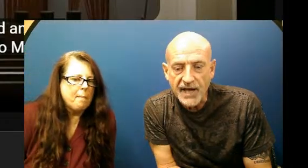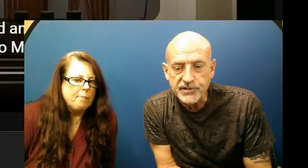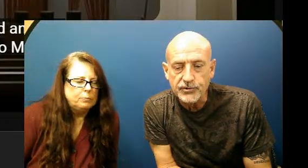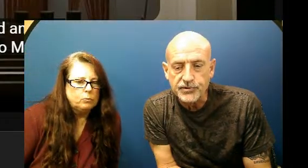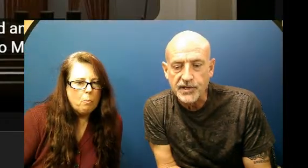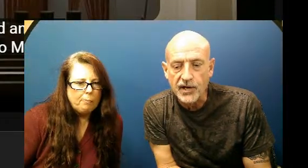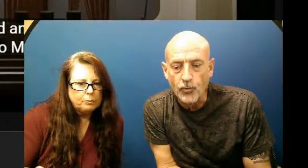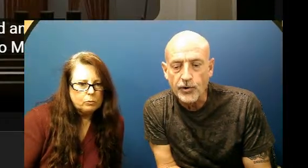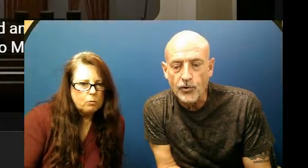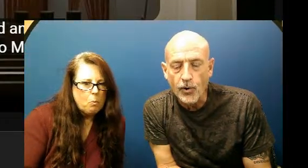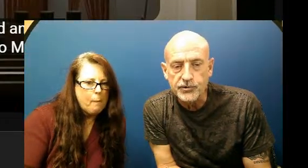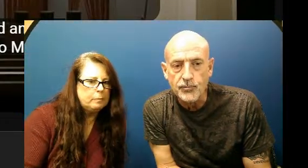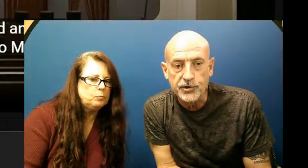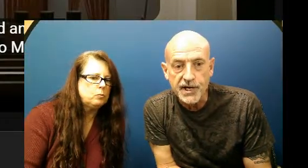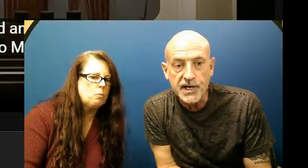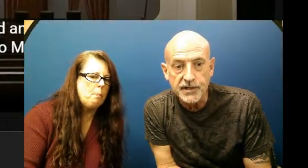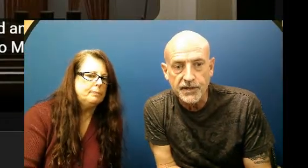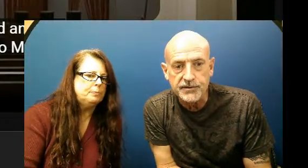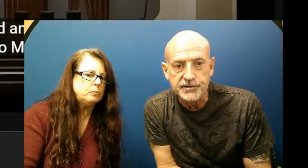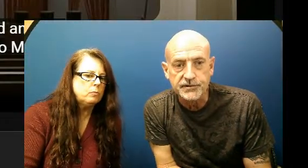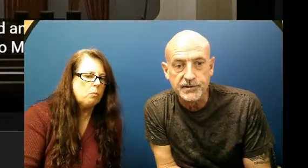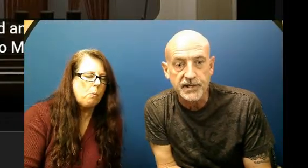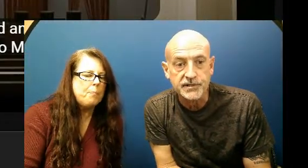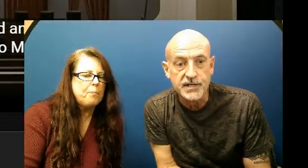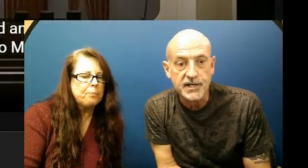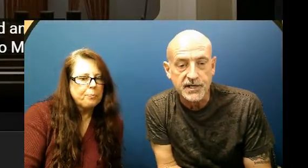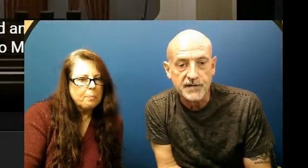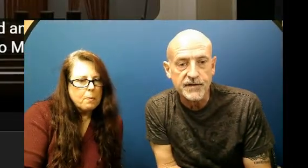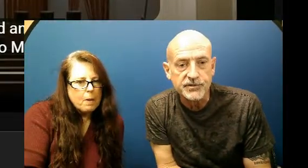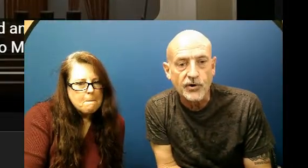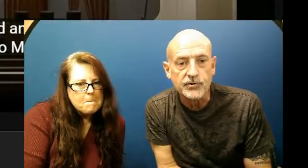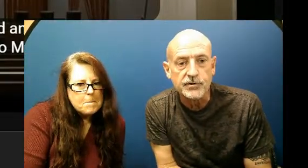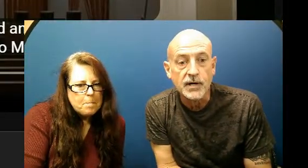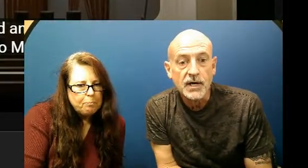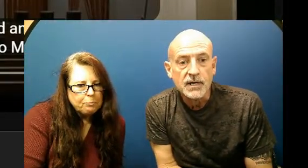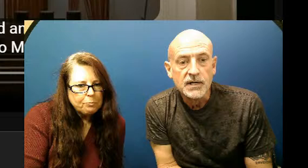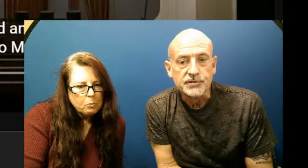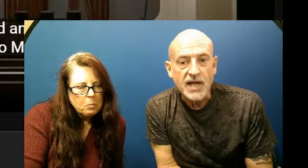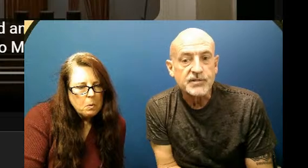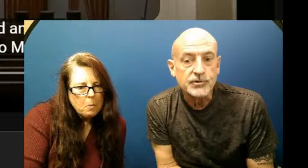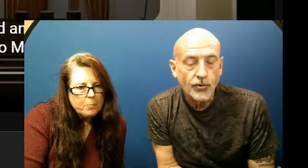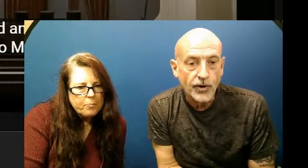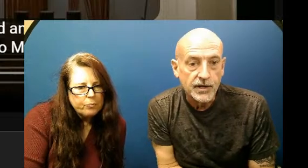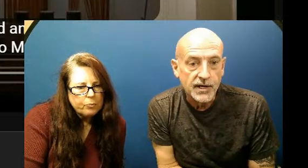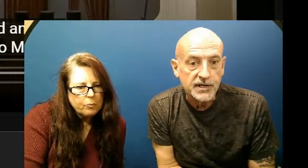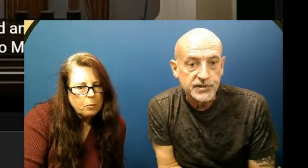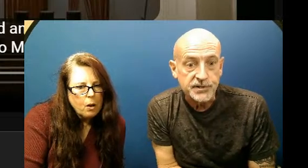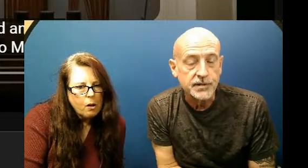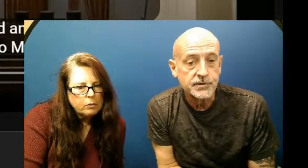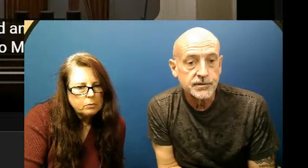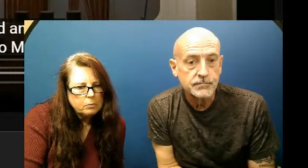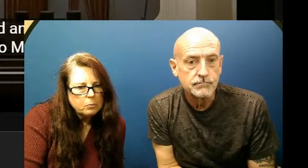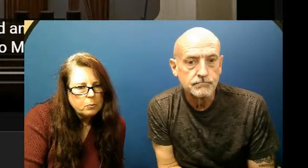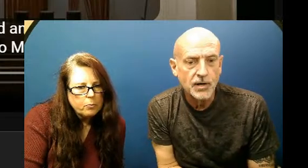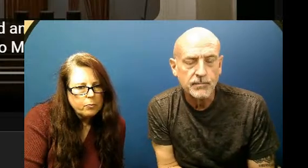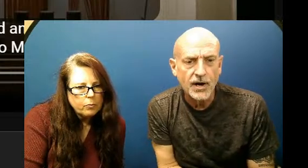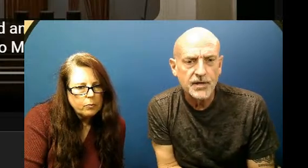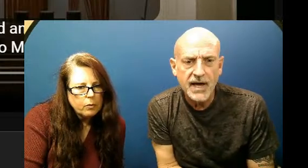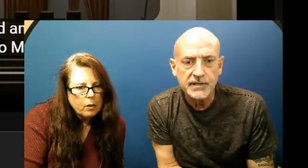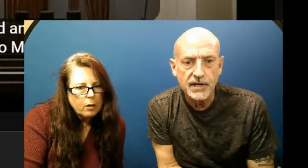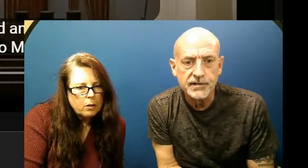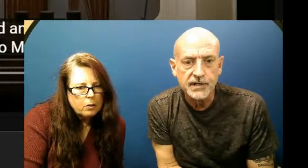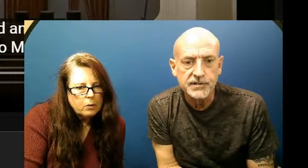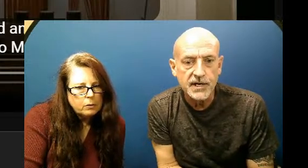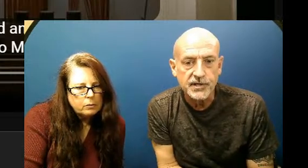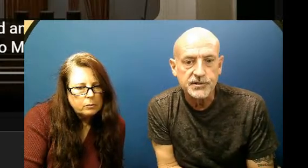government statutes that say we're going to pretend that this is an entity and give it certain statutory existence. But beyond